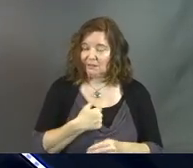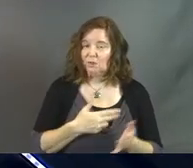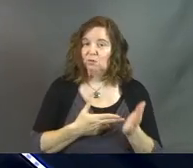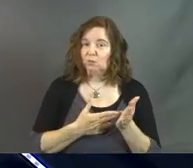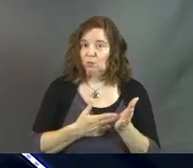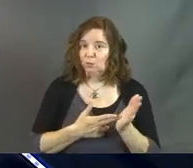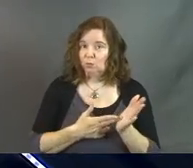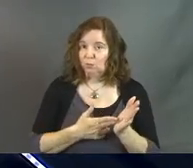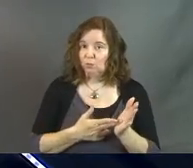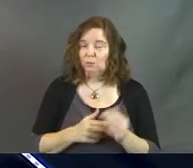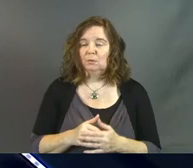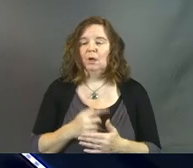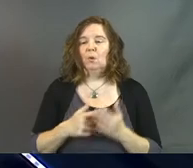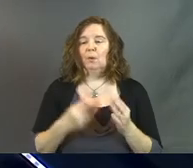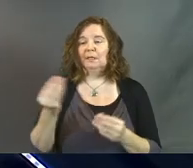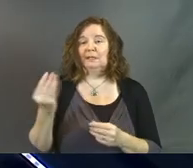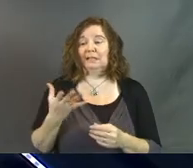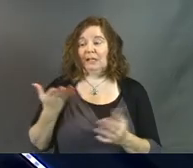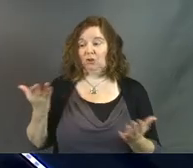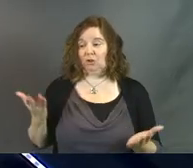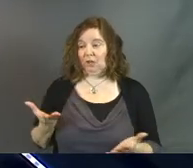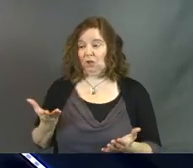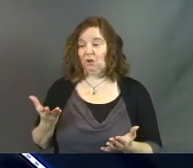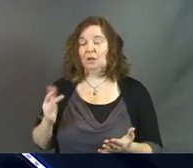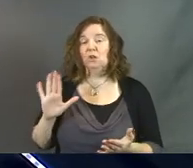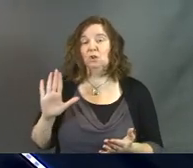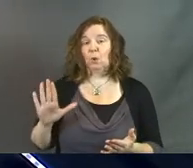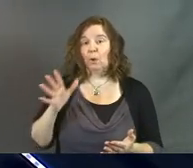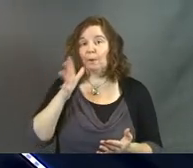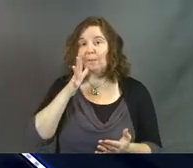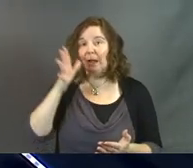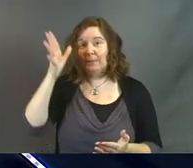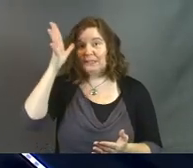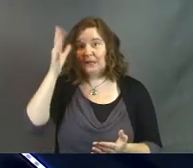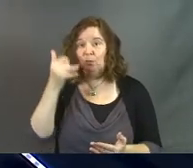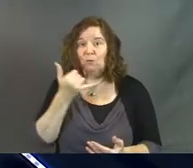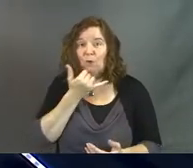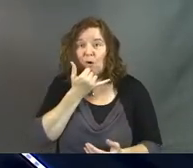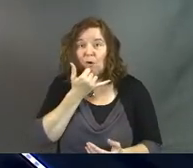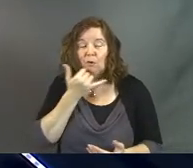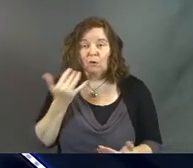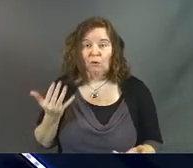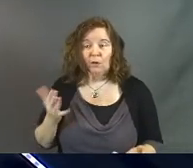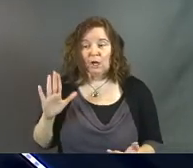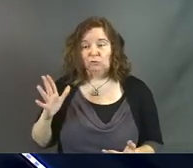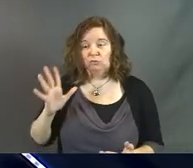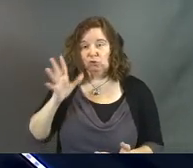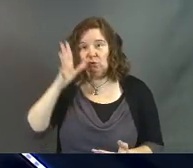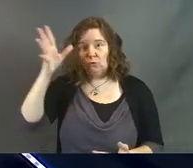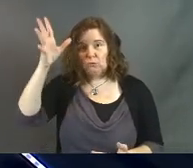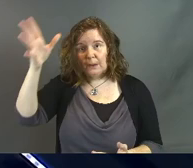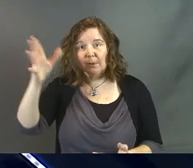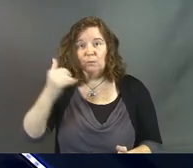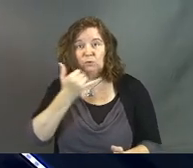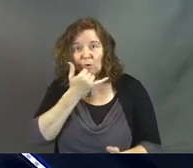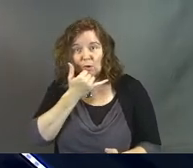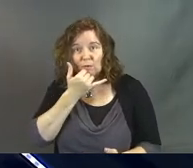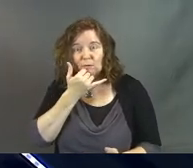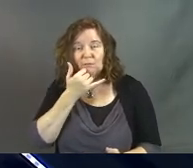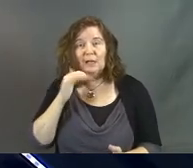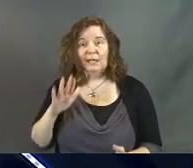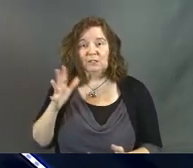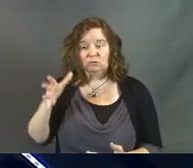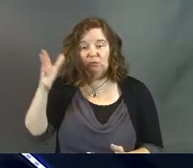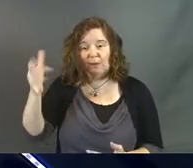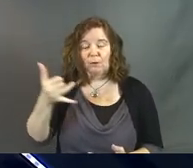truth. And what he's telling her here is, your mom and dad were wrong. And your grandpa was wrong. And